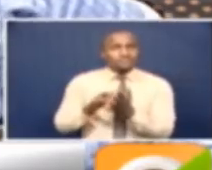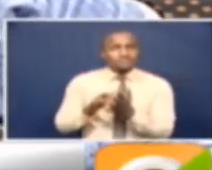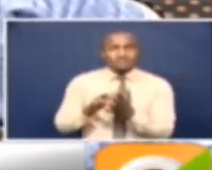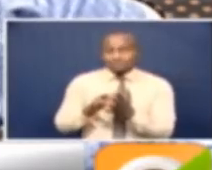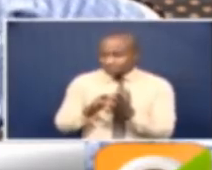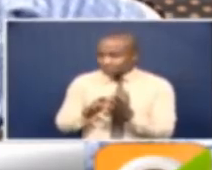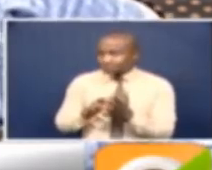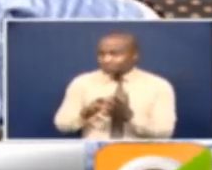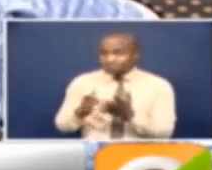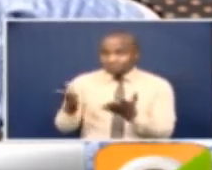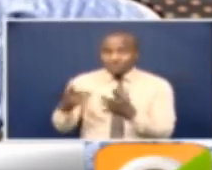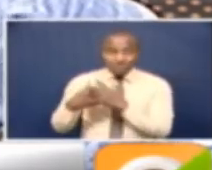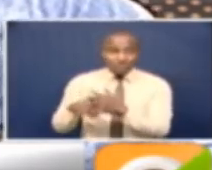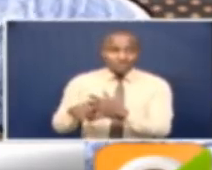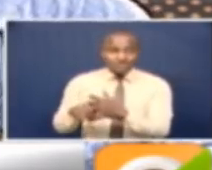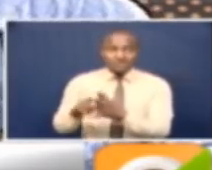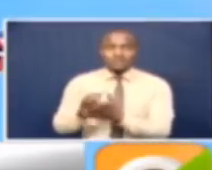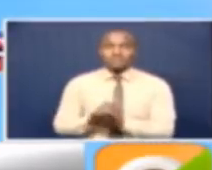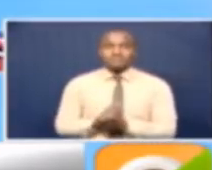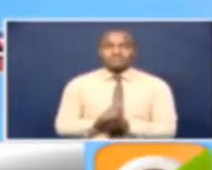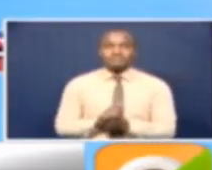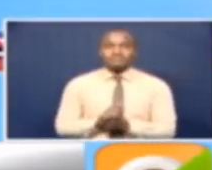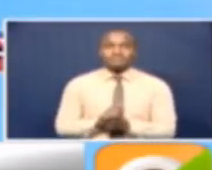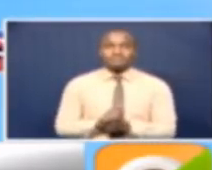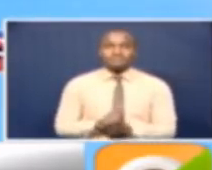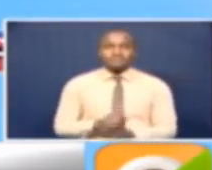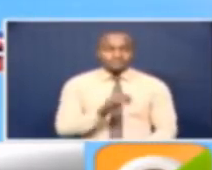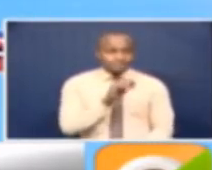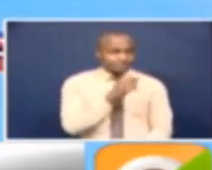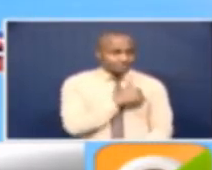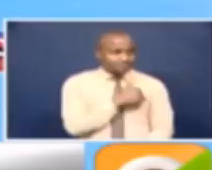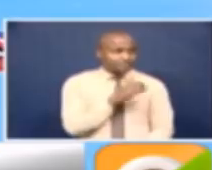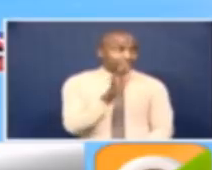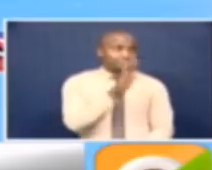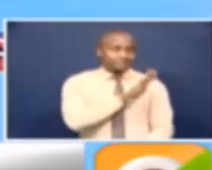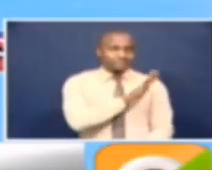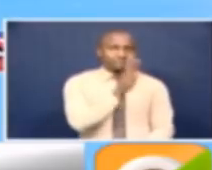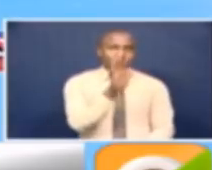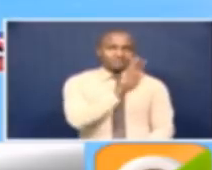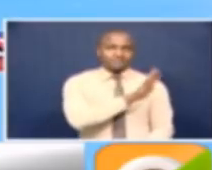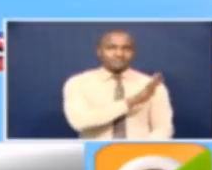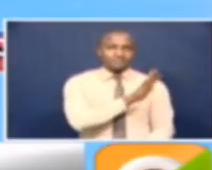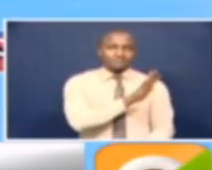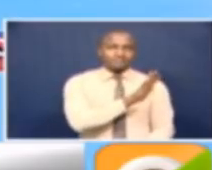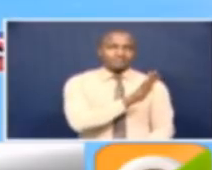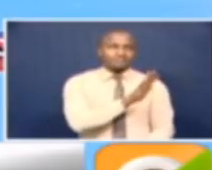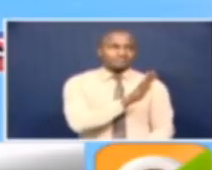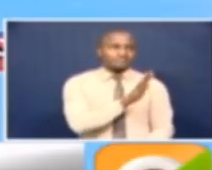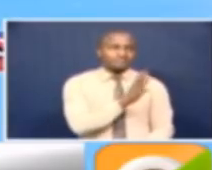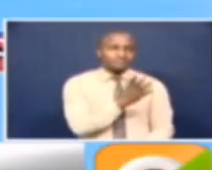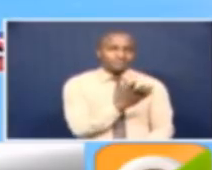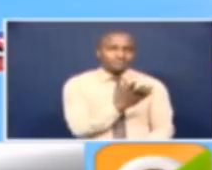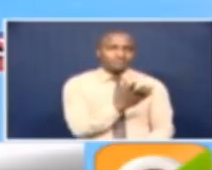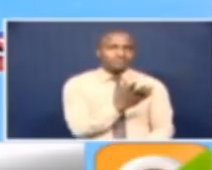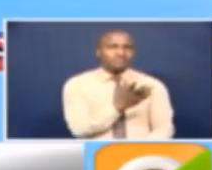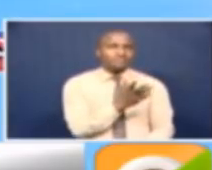continue the conversation. I was in Wiper. Oh, I'm sorry. Okay. And the opinions expressed here are largely my own.